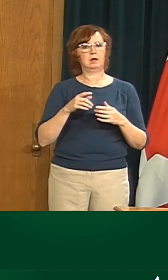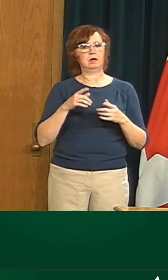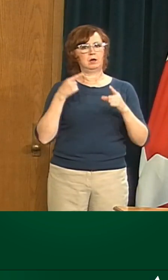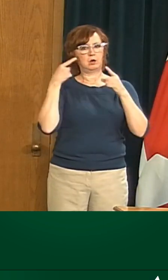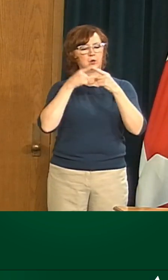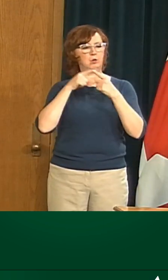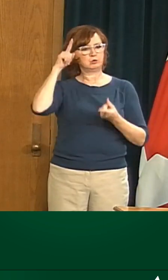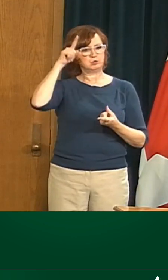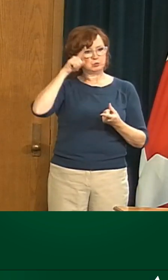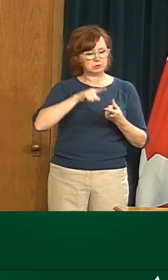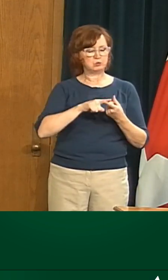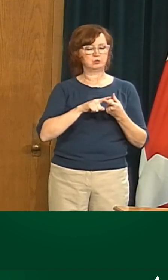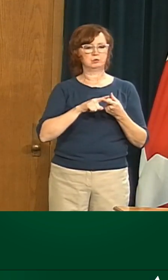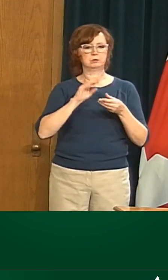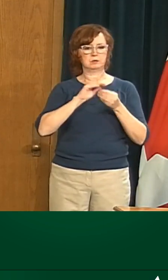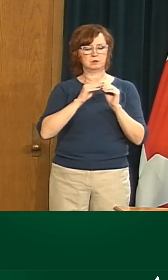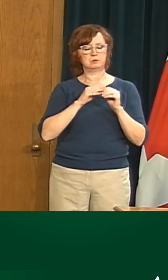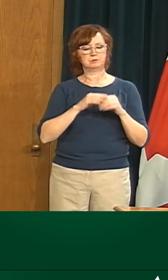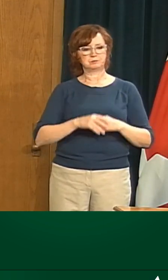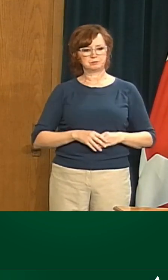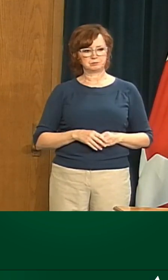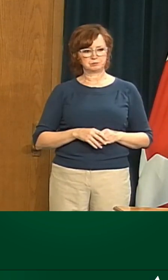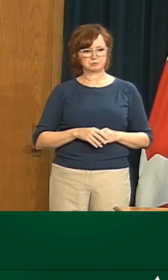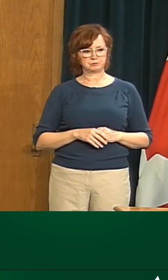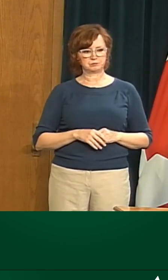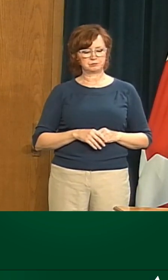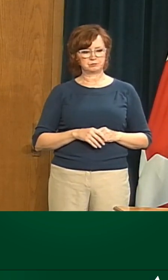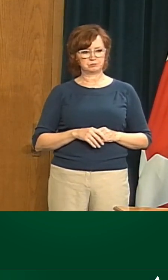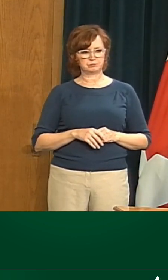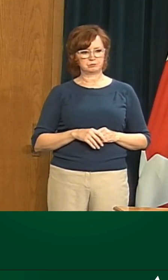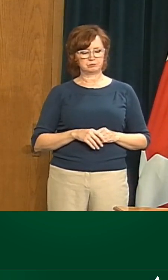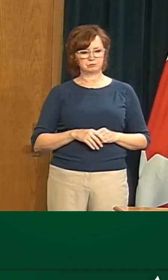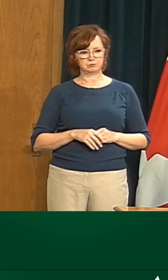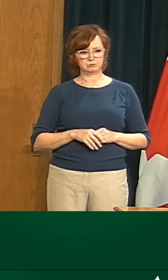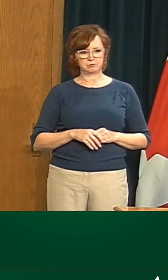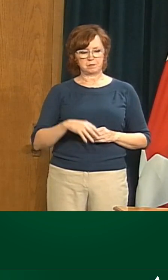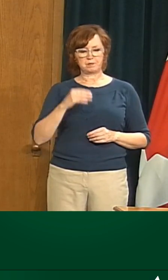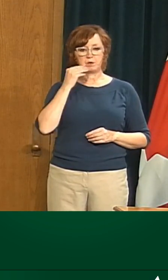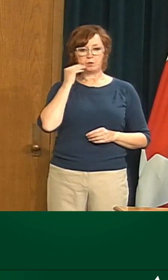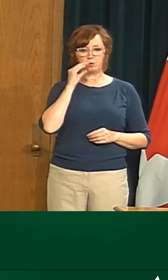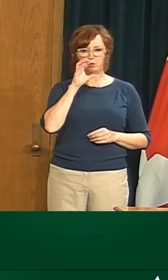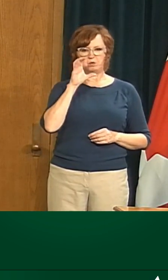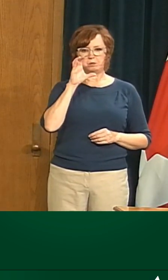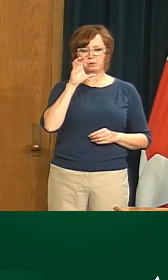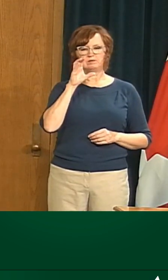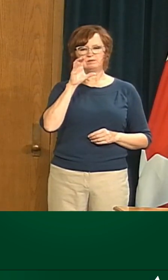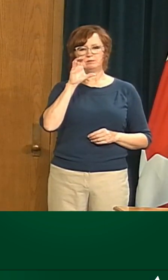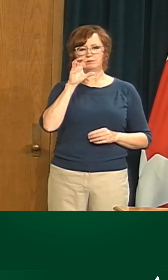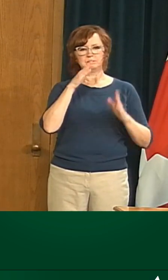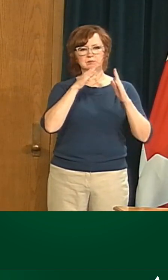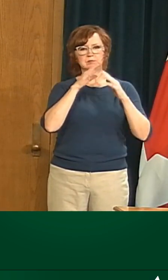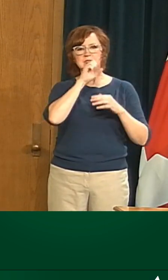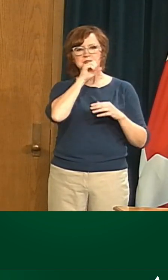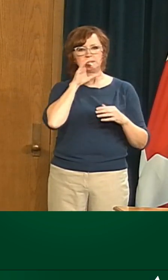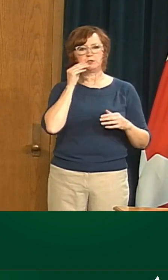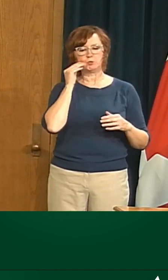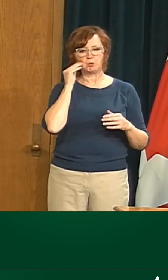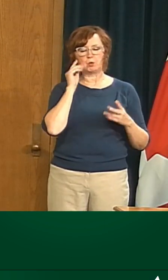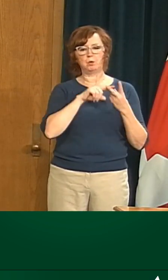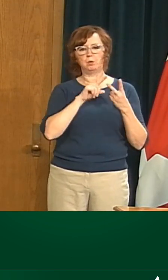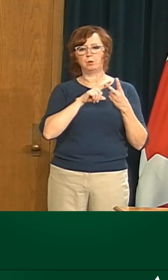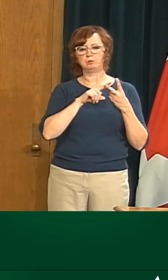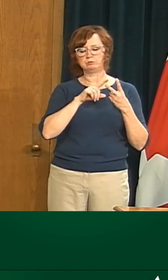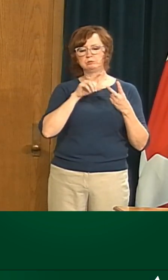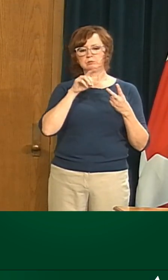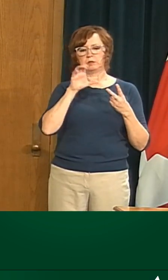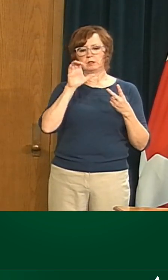of guidelines for workplaces and home care and long-term care settings. But having said that, if there is a localized